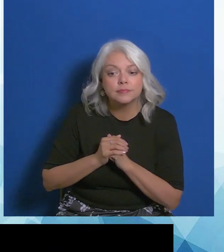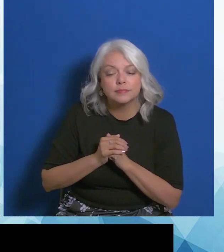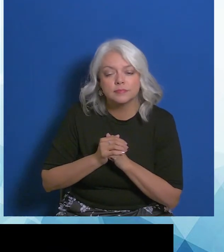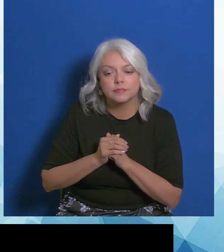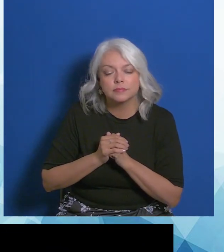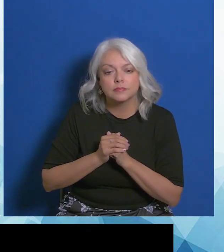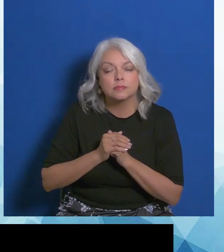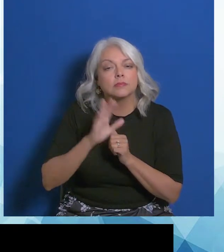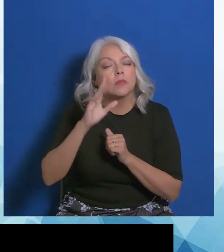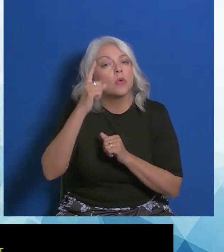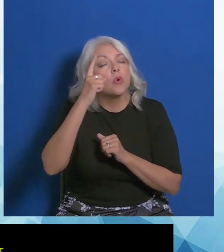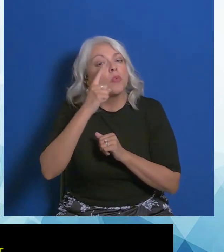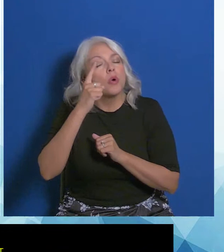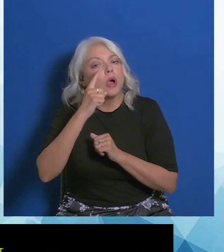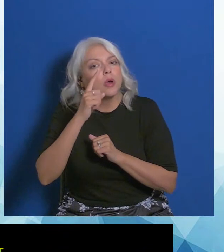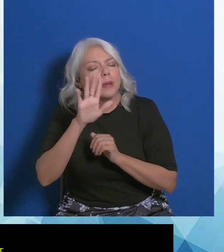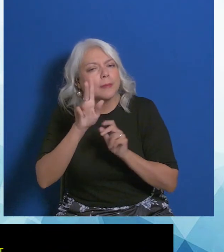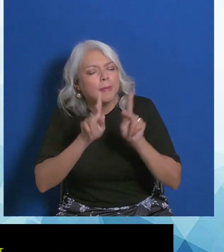If people could just